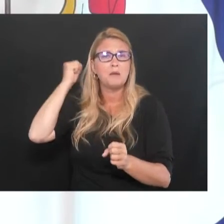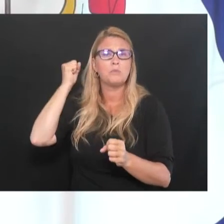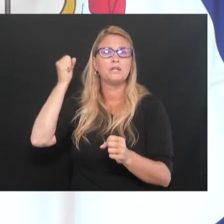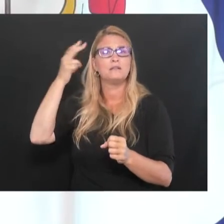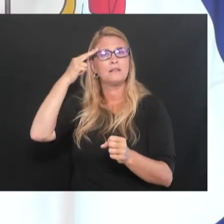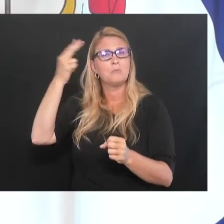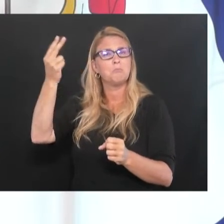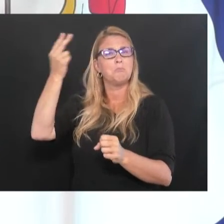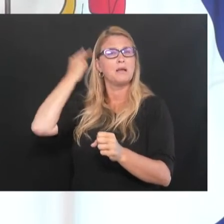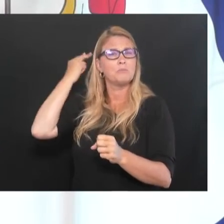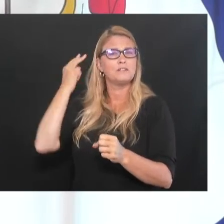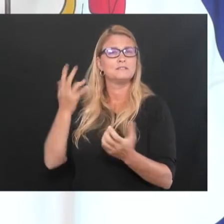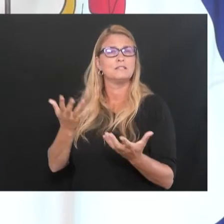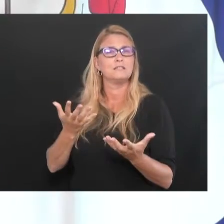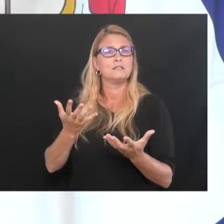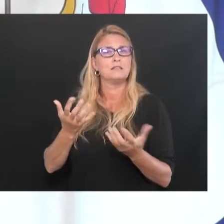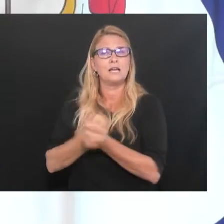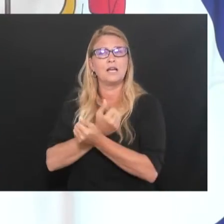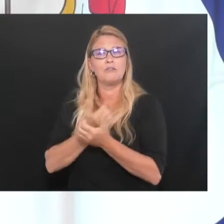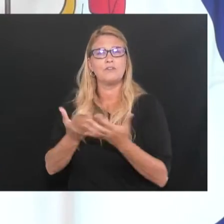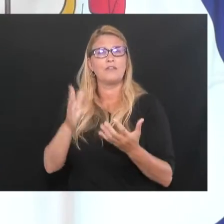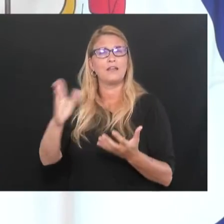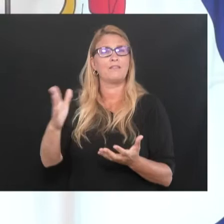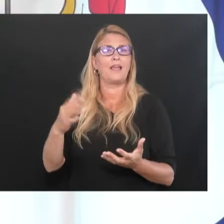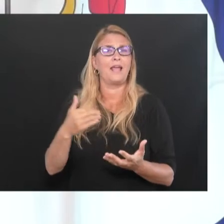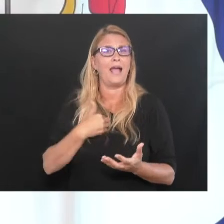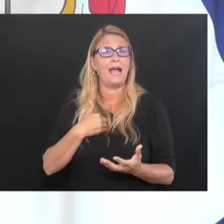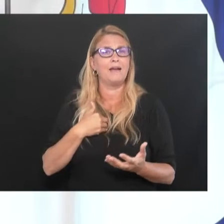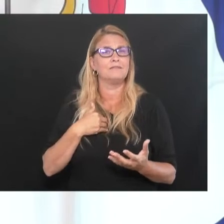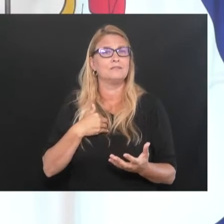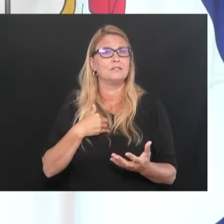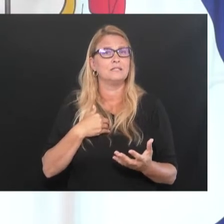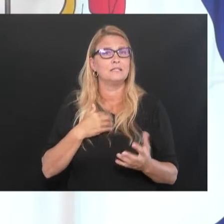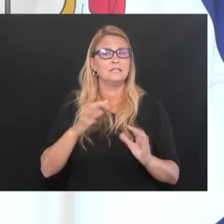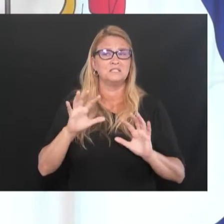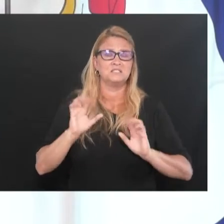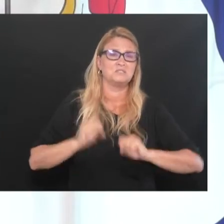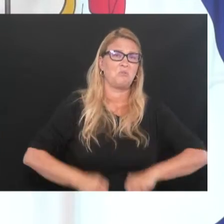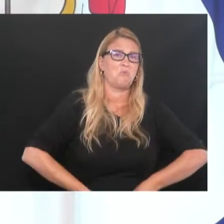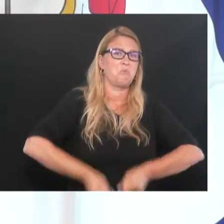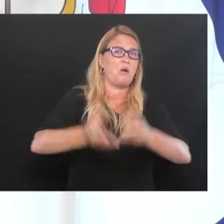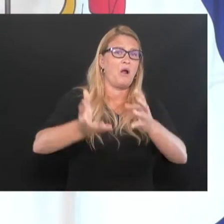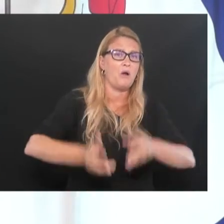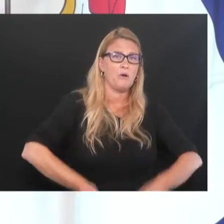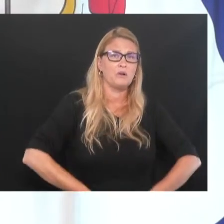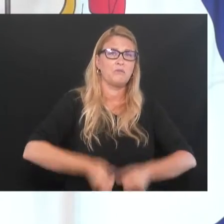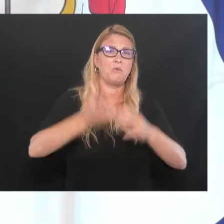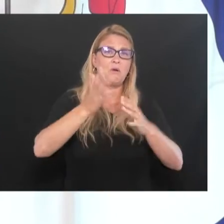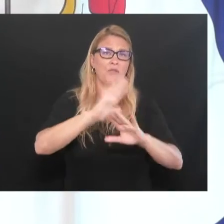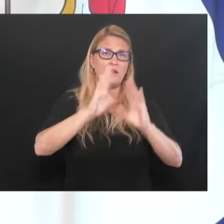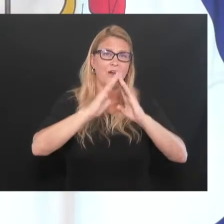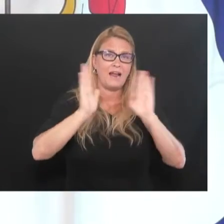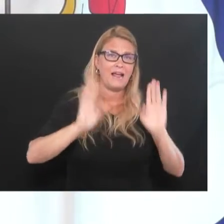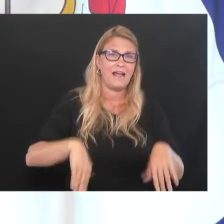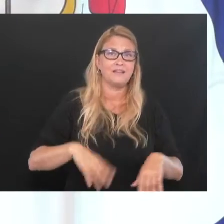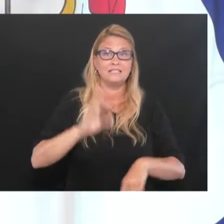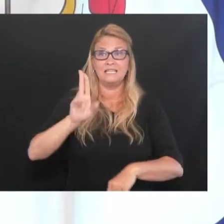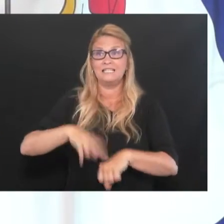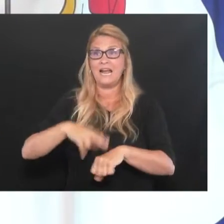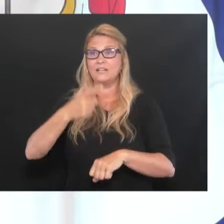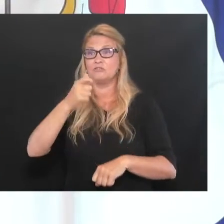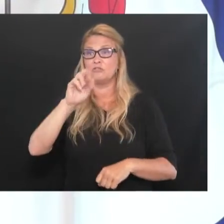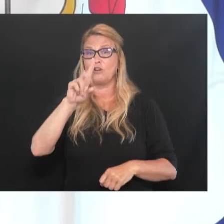everything. And they were just piling them up out in front of their house. And the National Guard would come by with an end